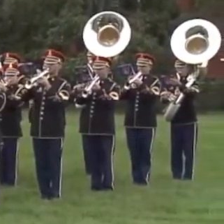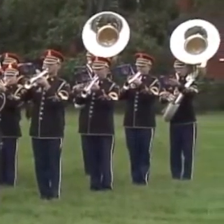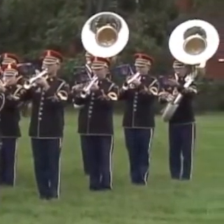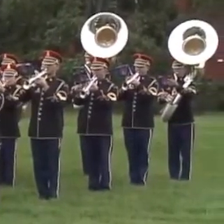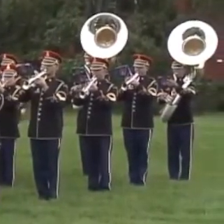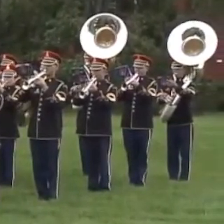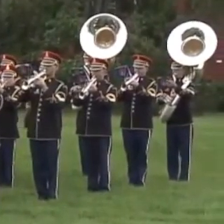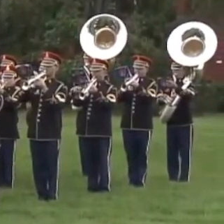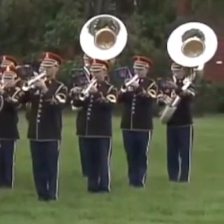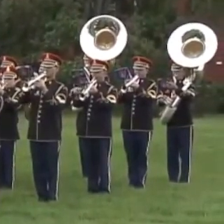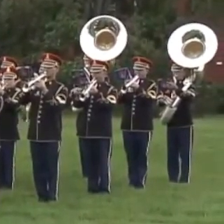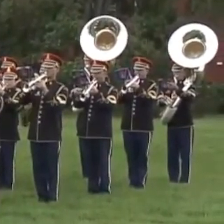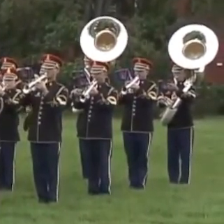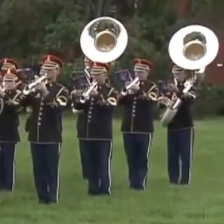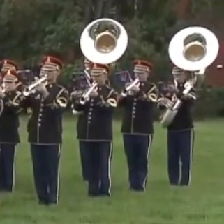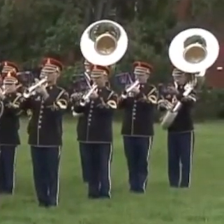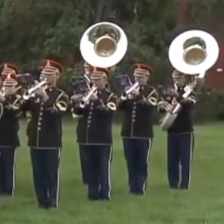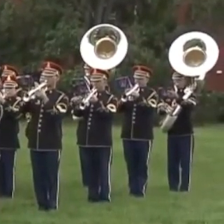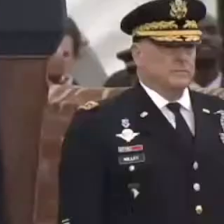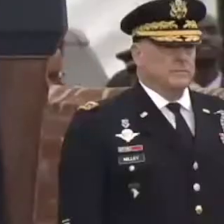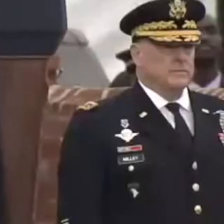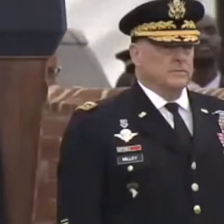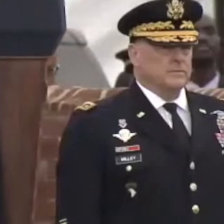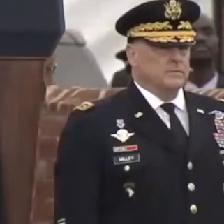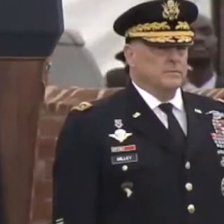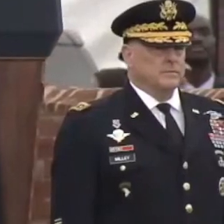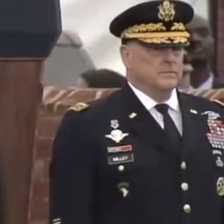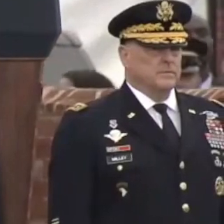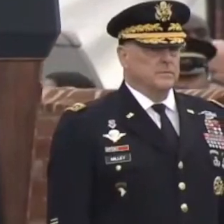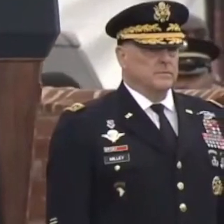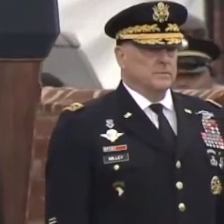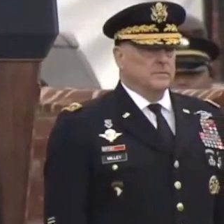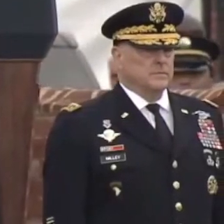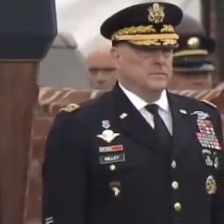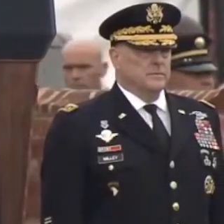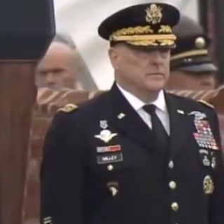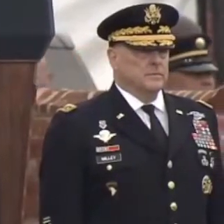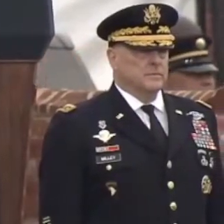The United States Space Force.